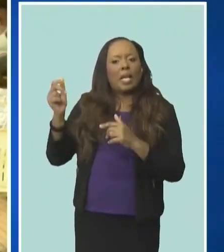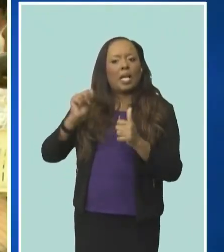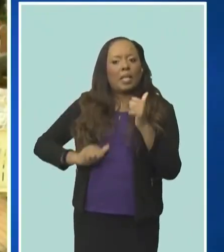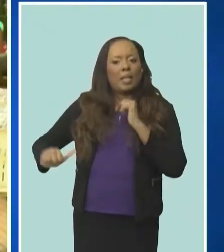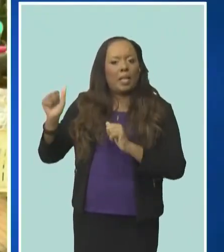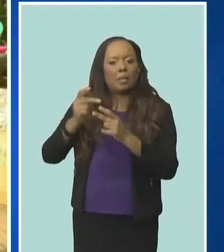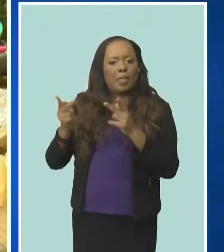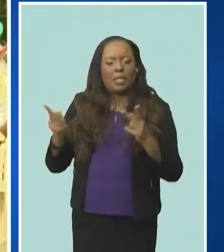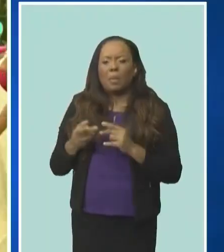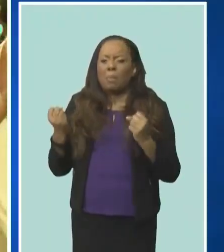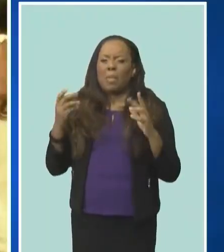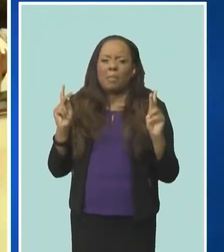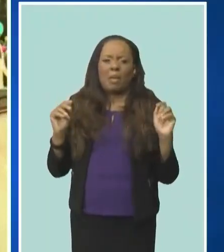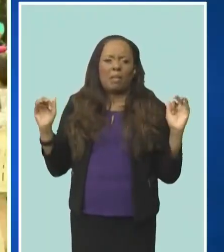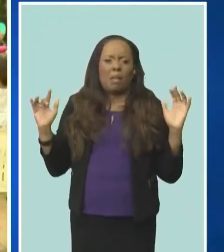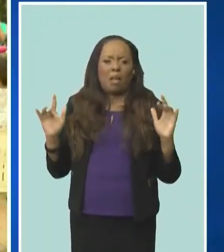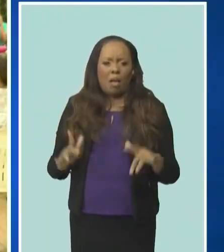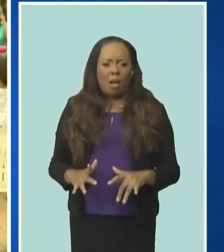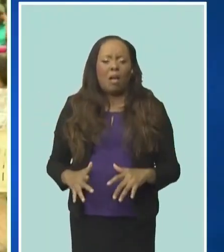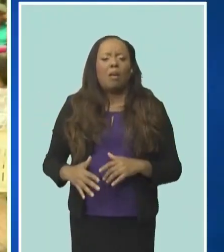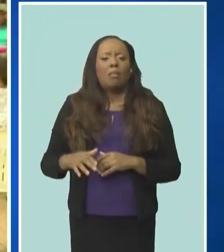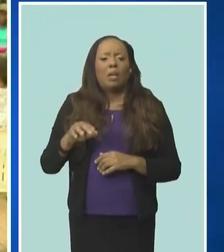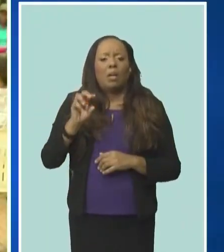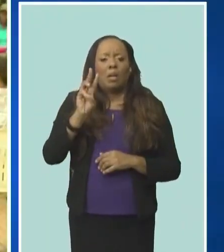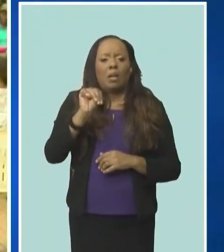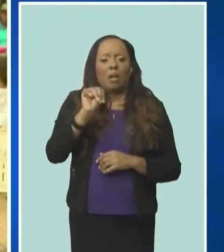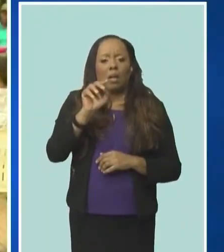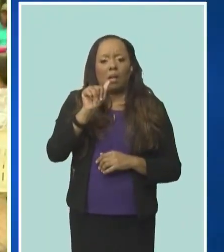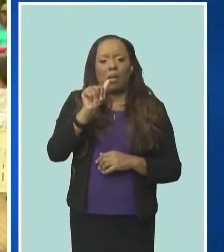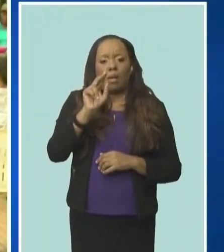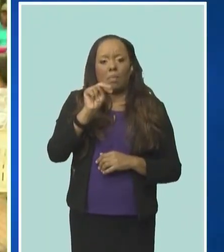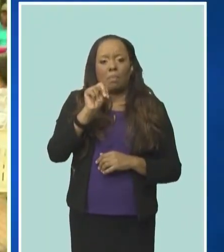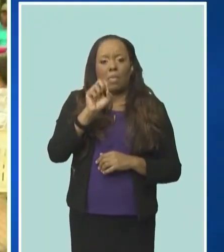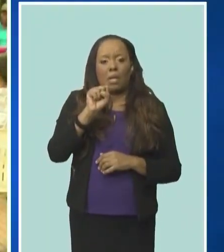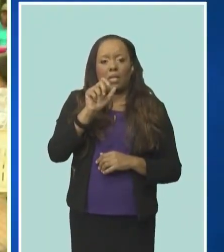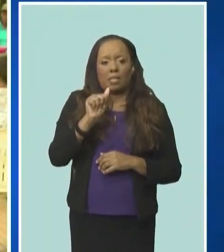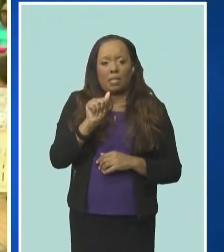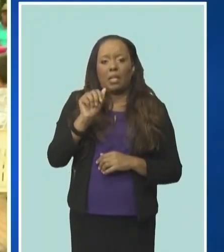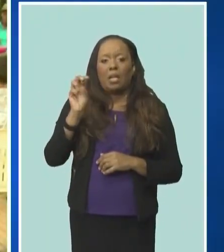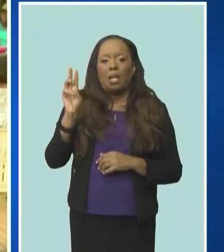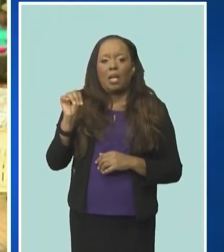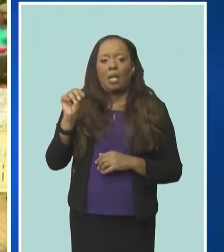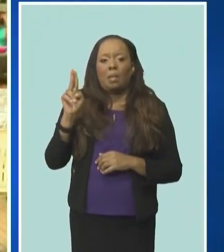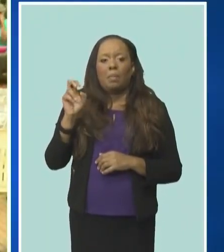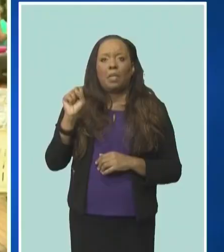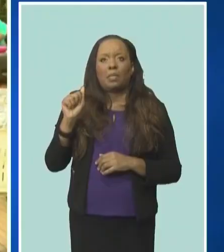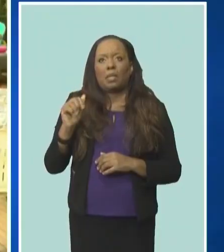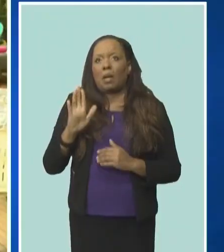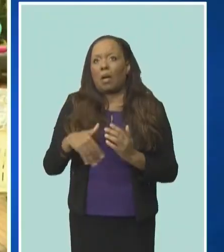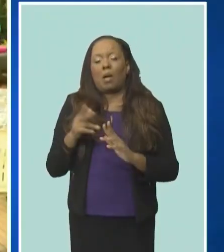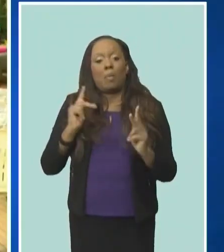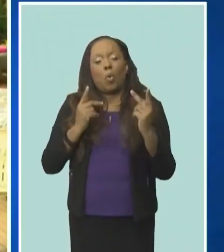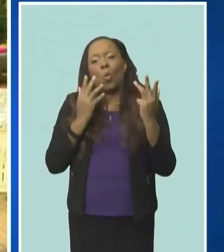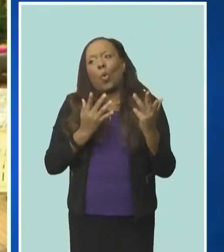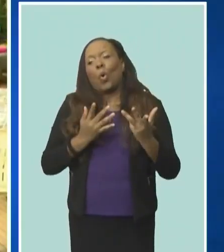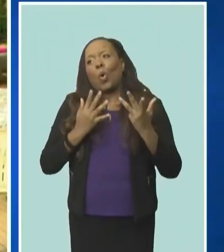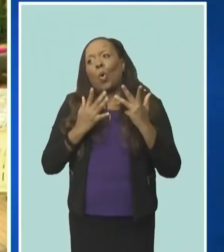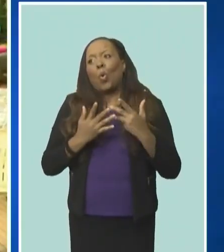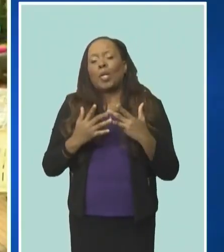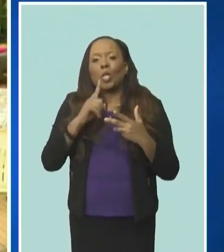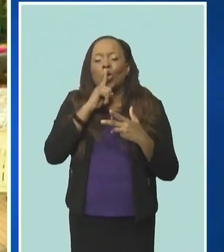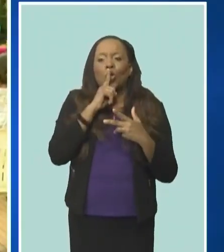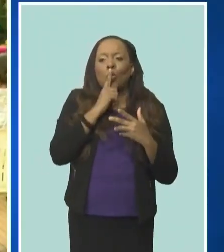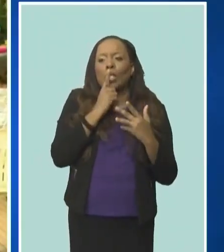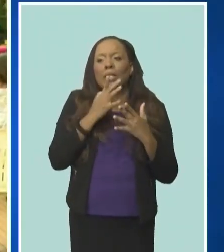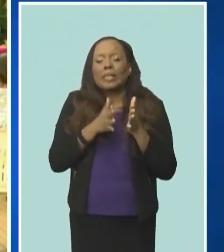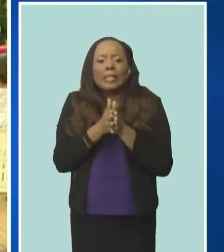up for the Mansa Musa and the Trail of Lost Gold, the prelude that everyone has been waiting for. The majority of the